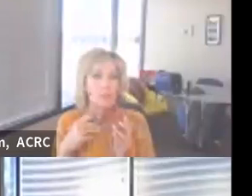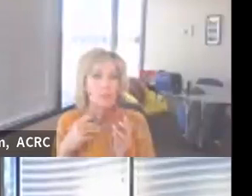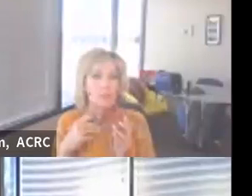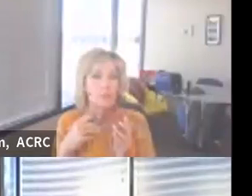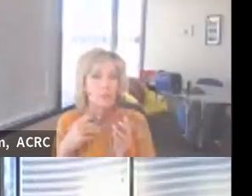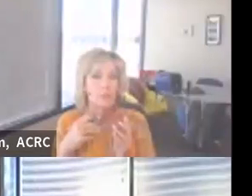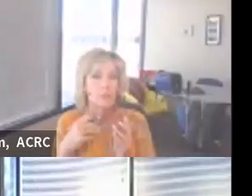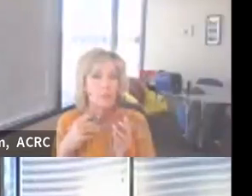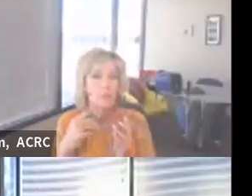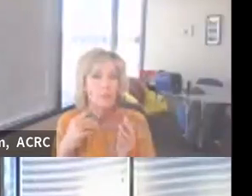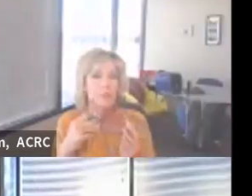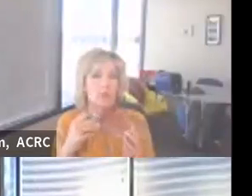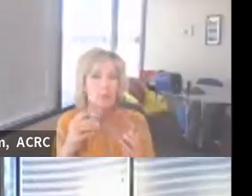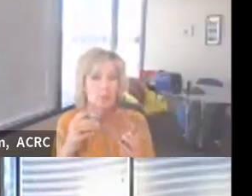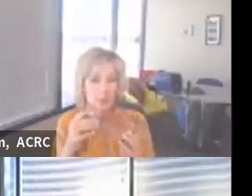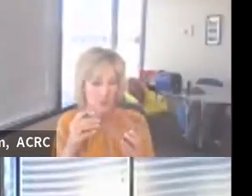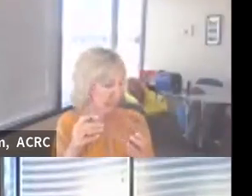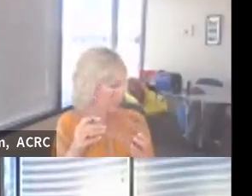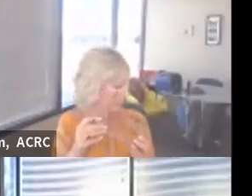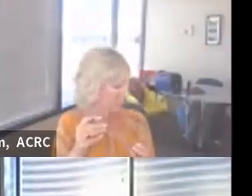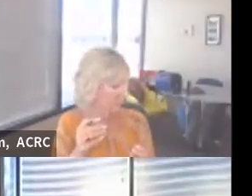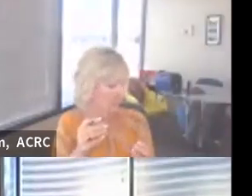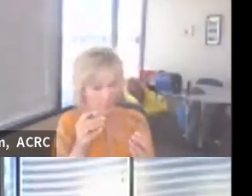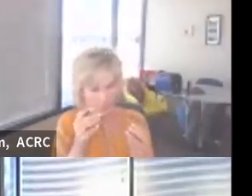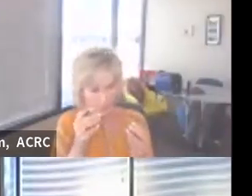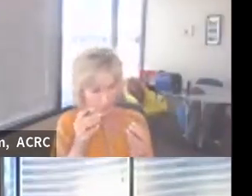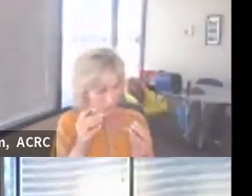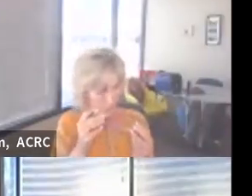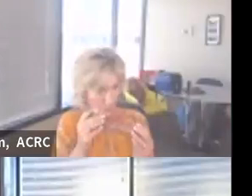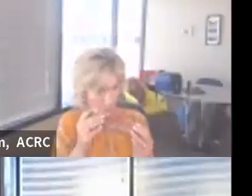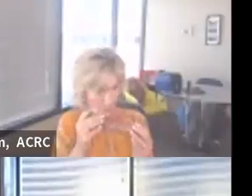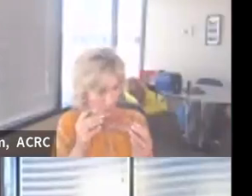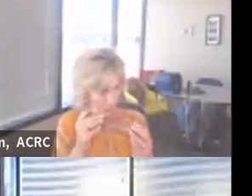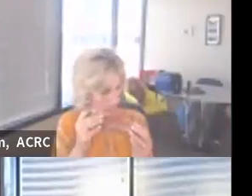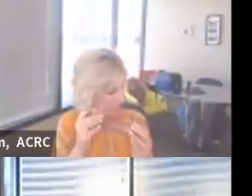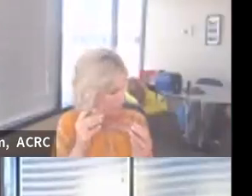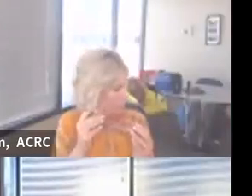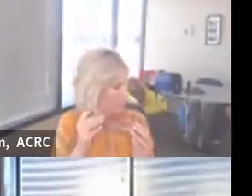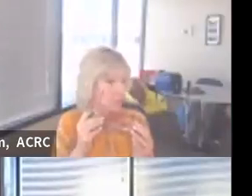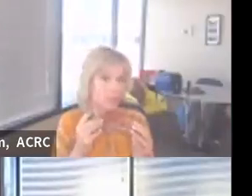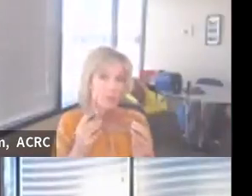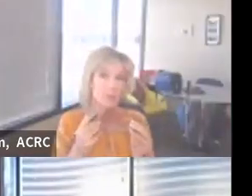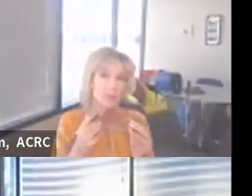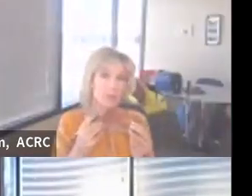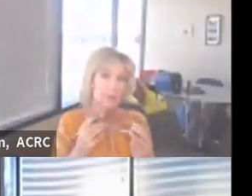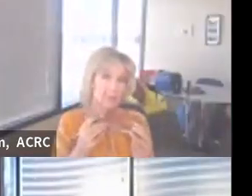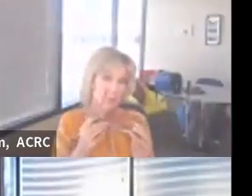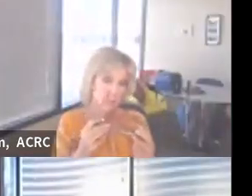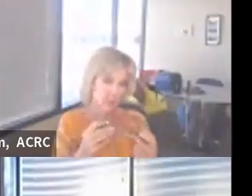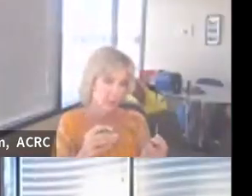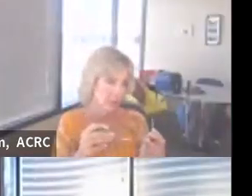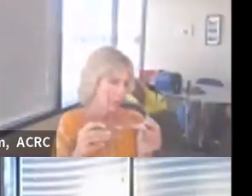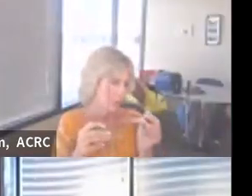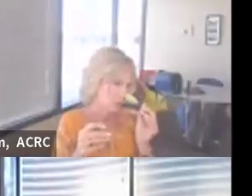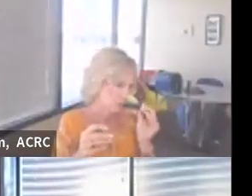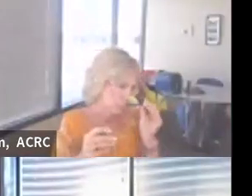vendor, please make sure you're signed up for those notices so that you're getting these important updates. And as Michelle said, right, that you can also